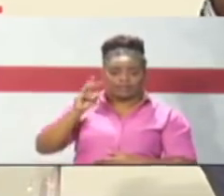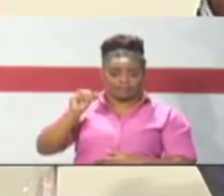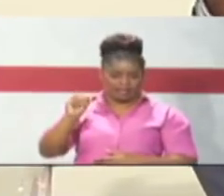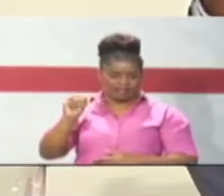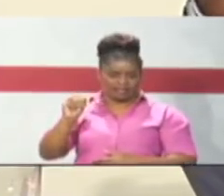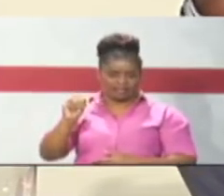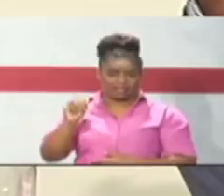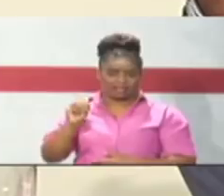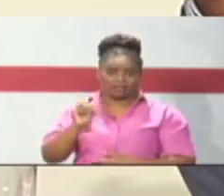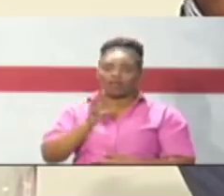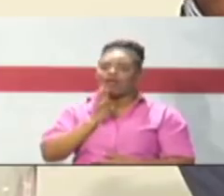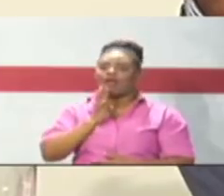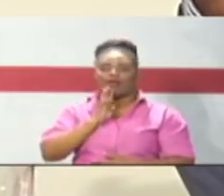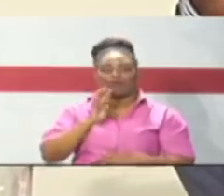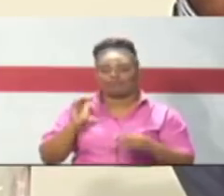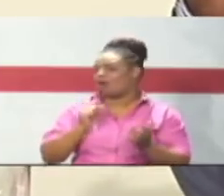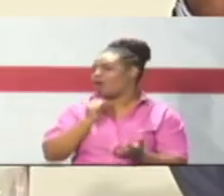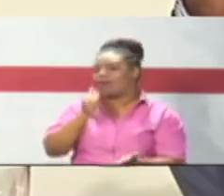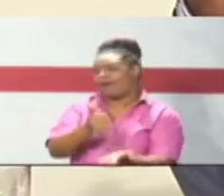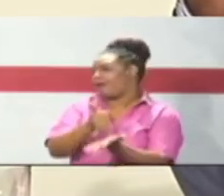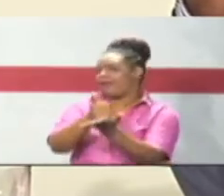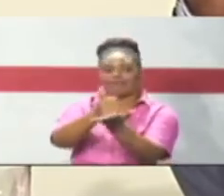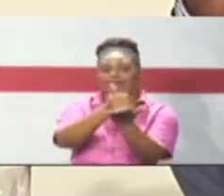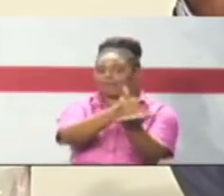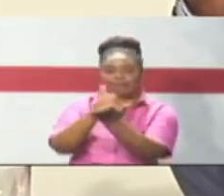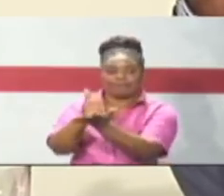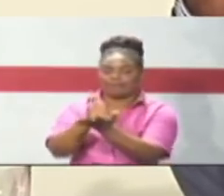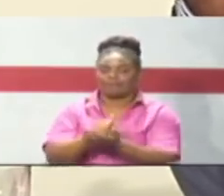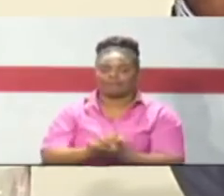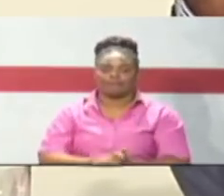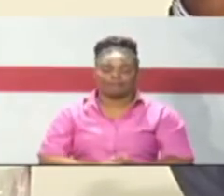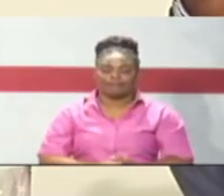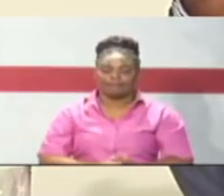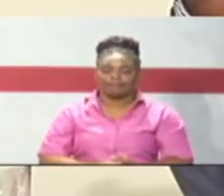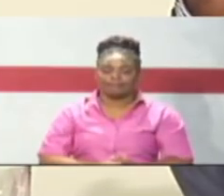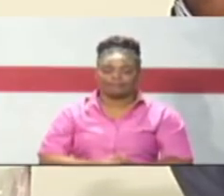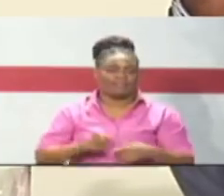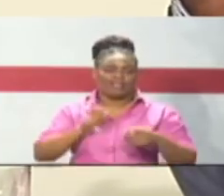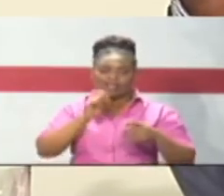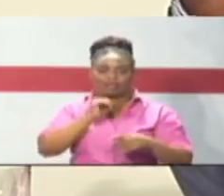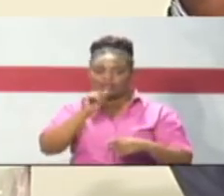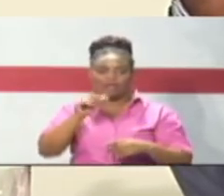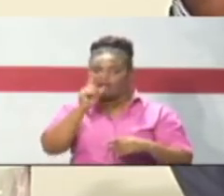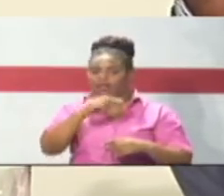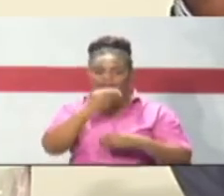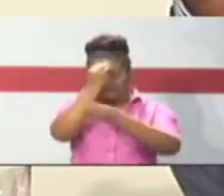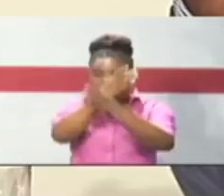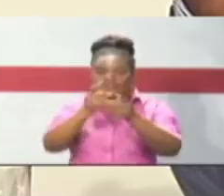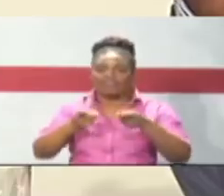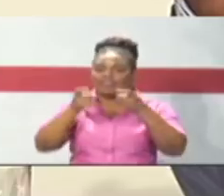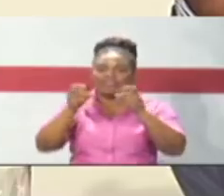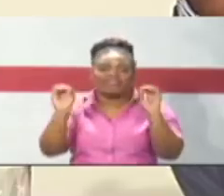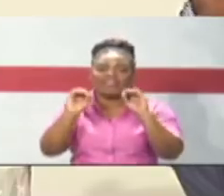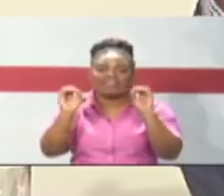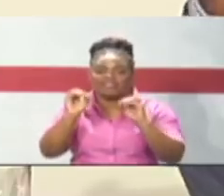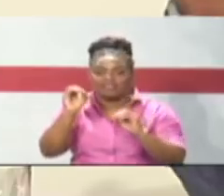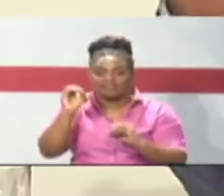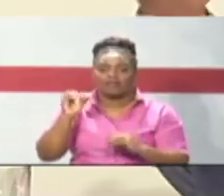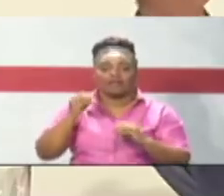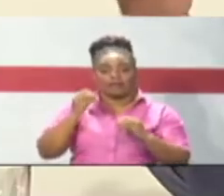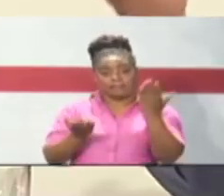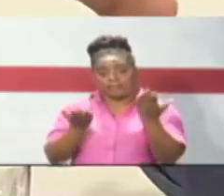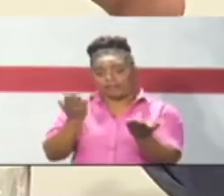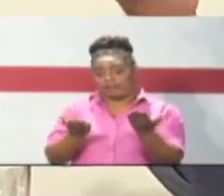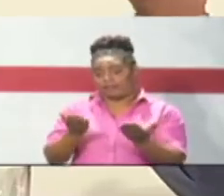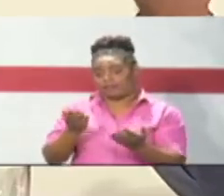us. And we had to expend a lot of time and energy yesterday, because suppose it